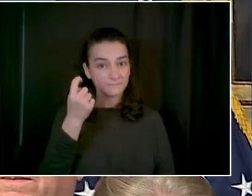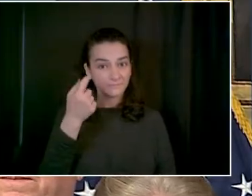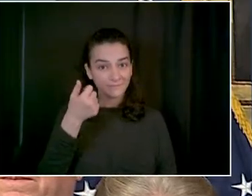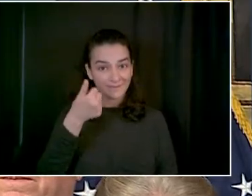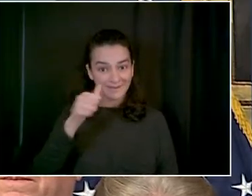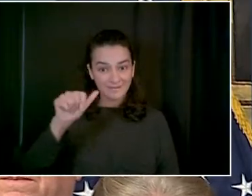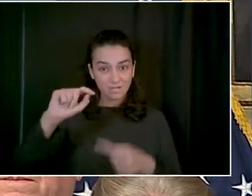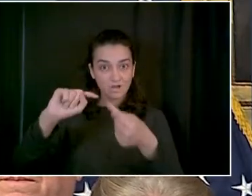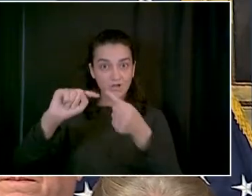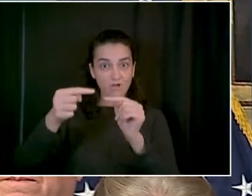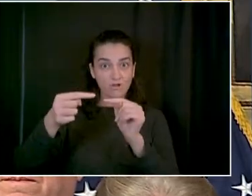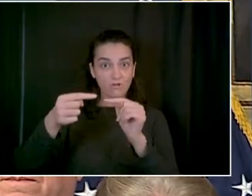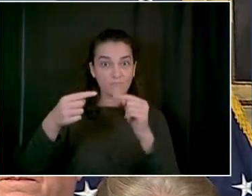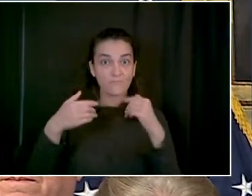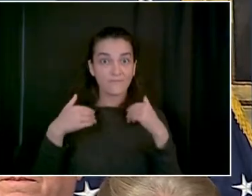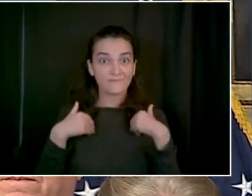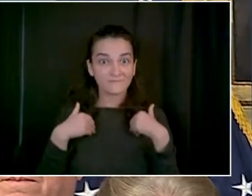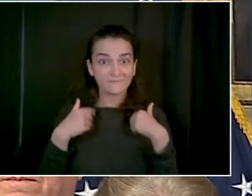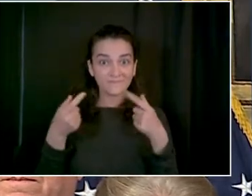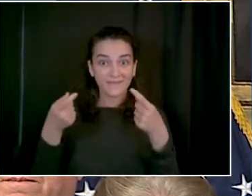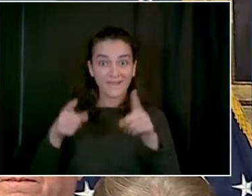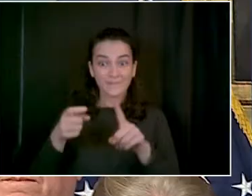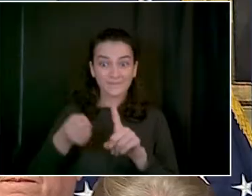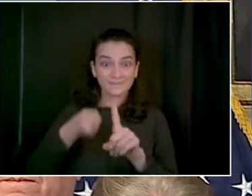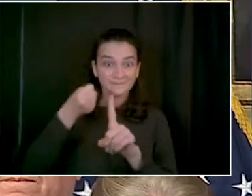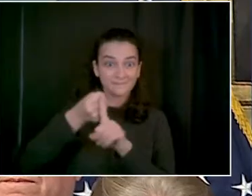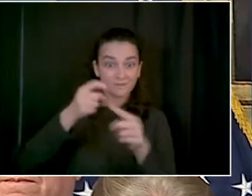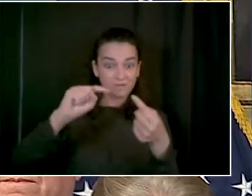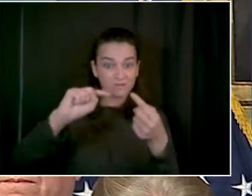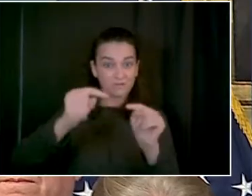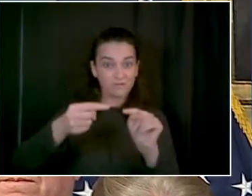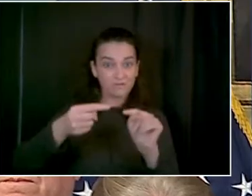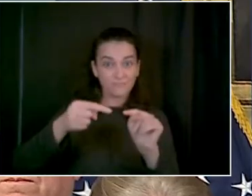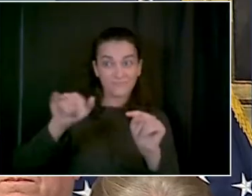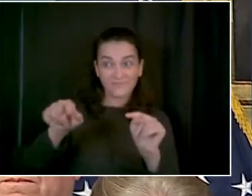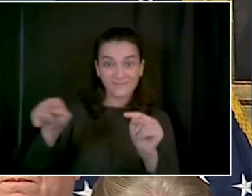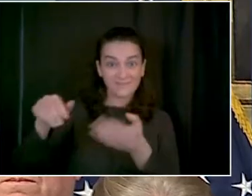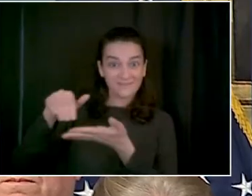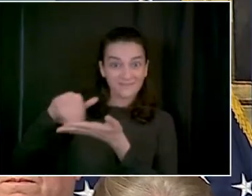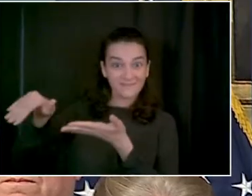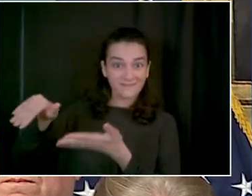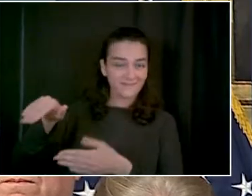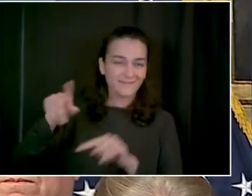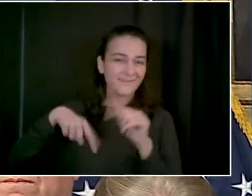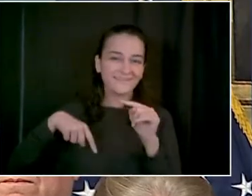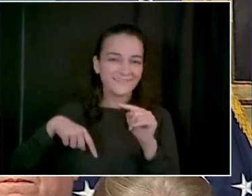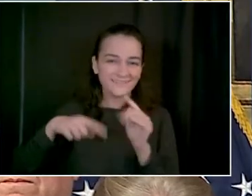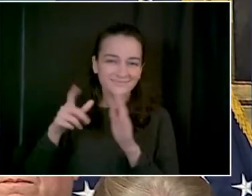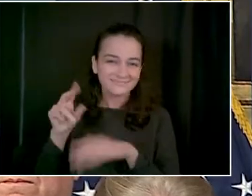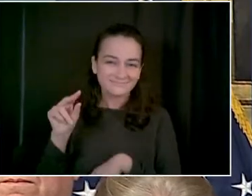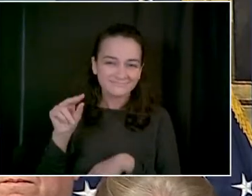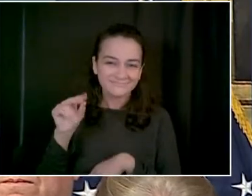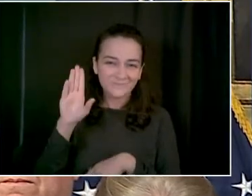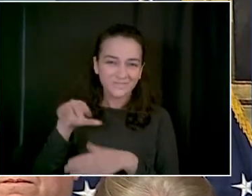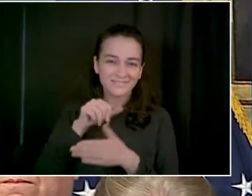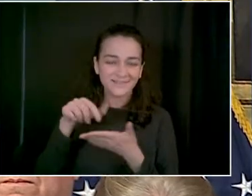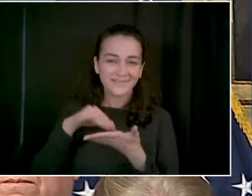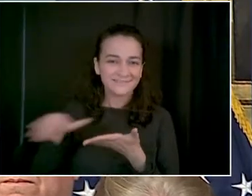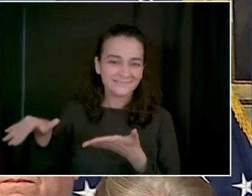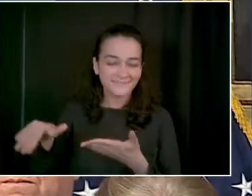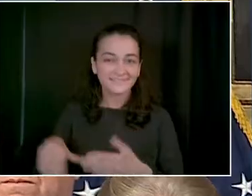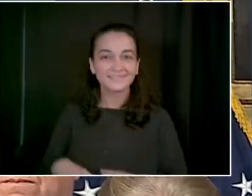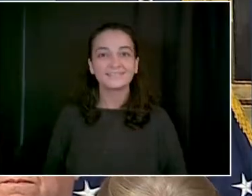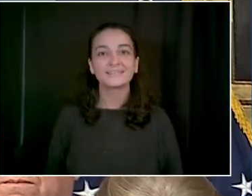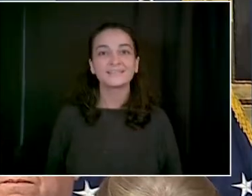are. You give them that understanding. People who prey on innocent people must be held